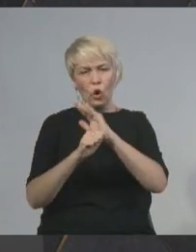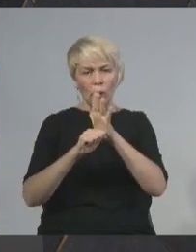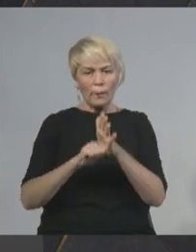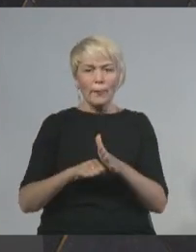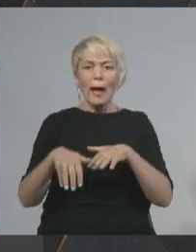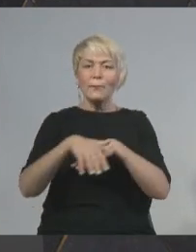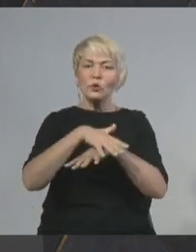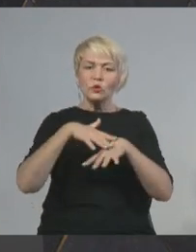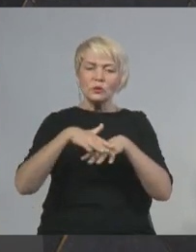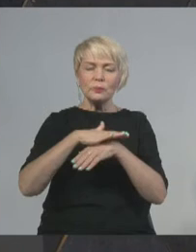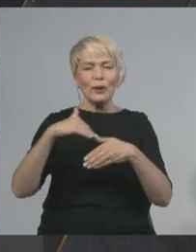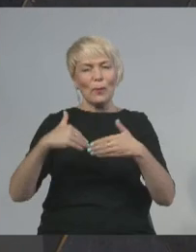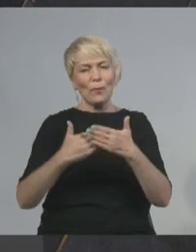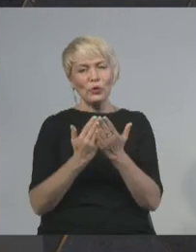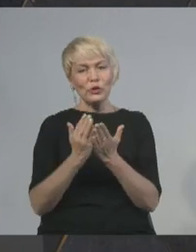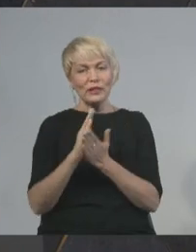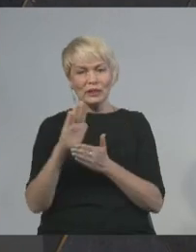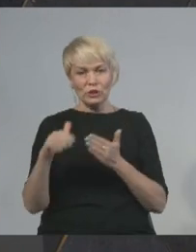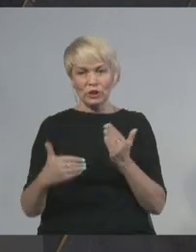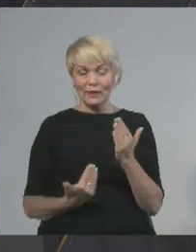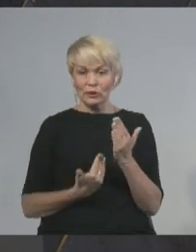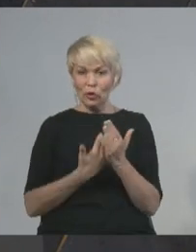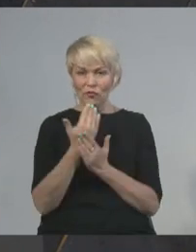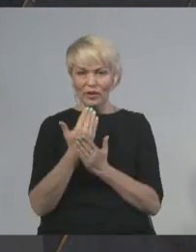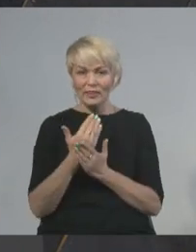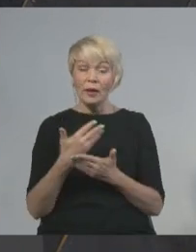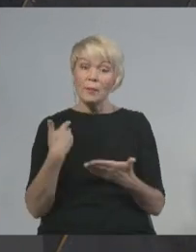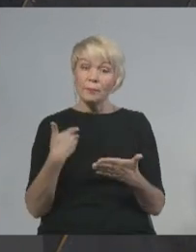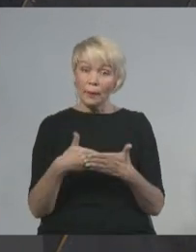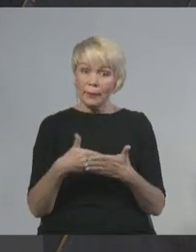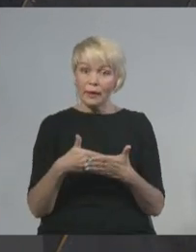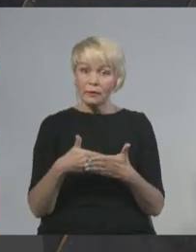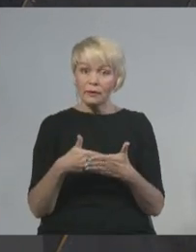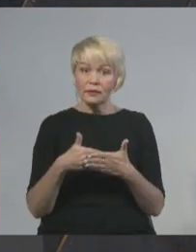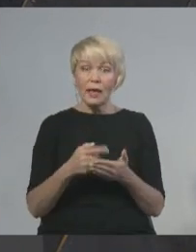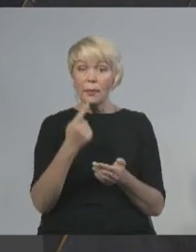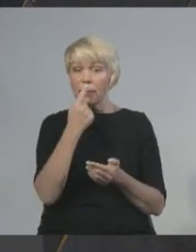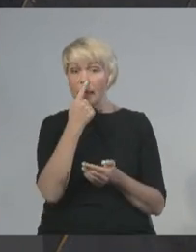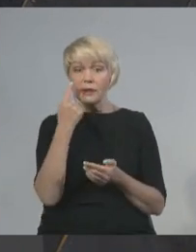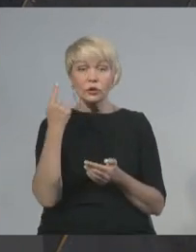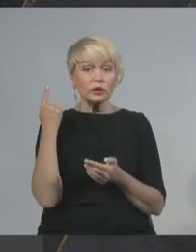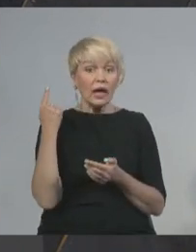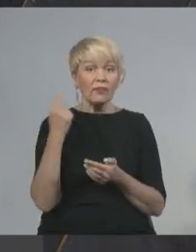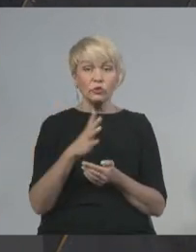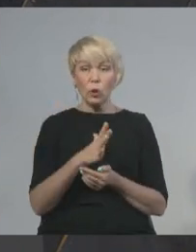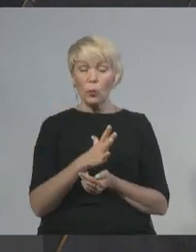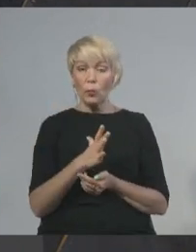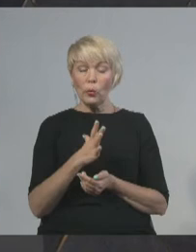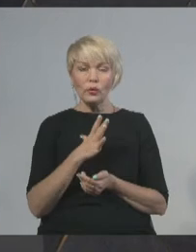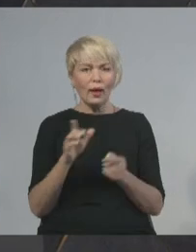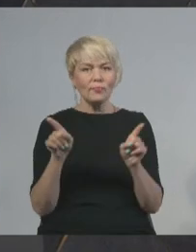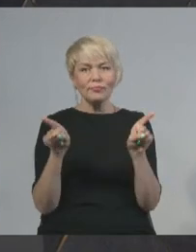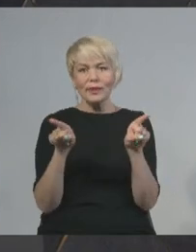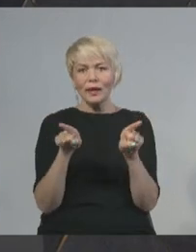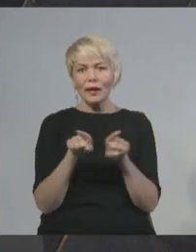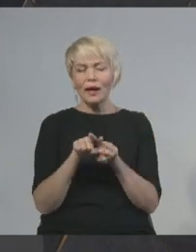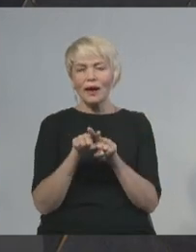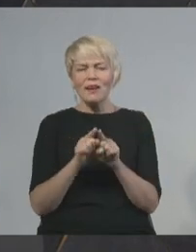not related to coronavirus or to political news or social news for example recently